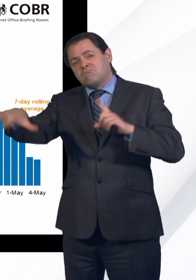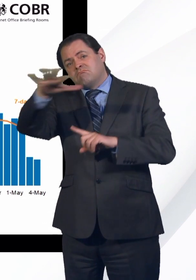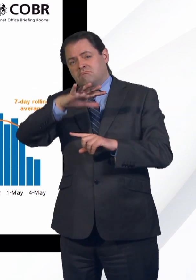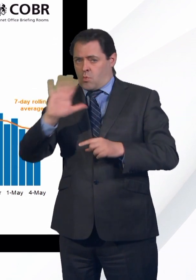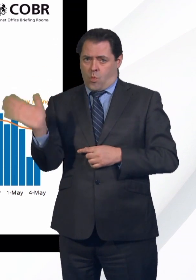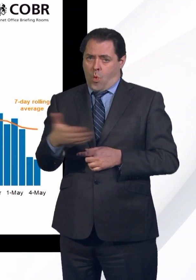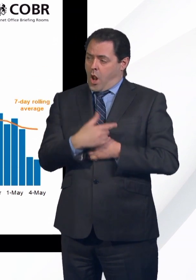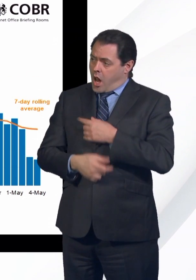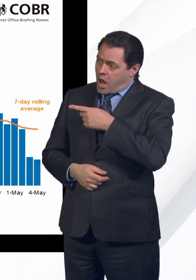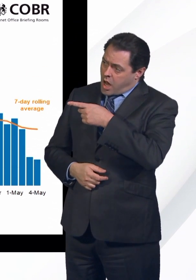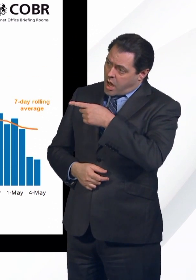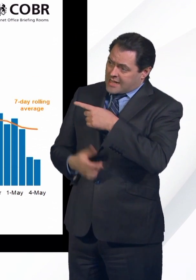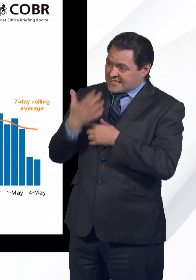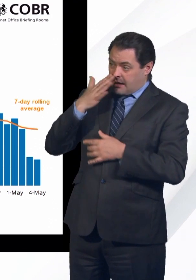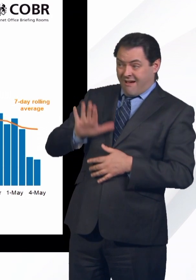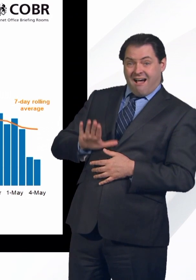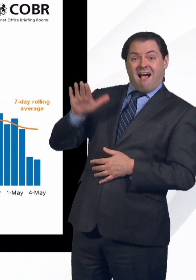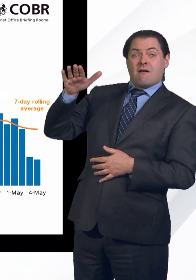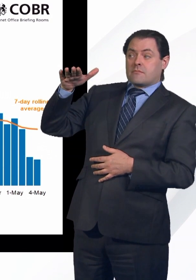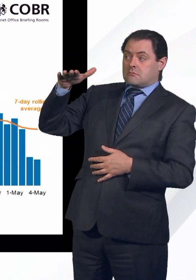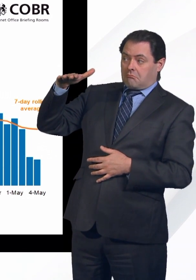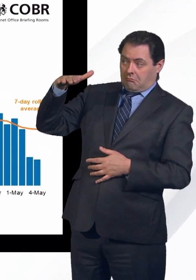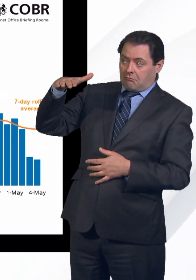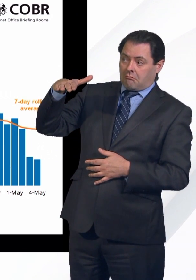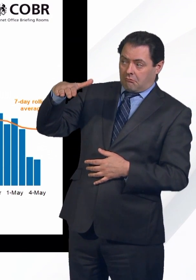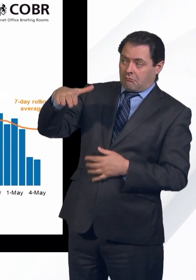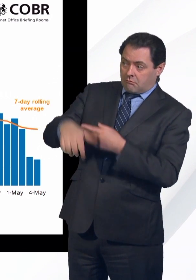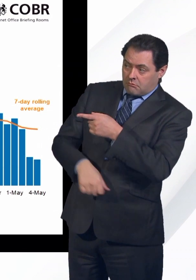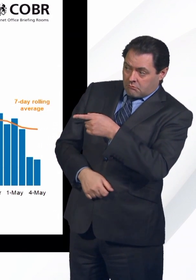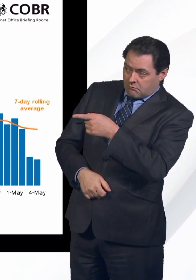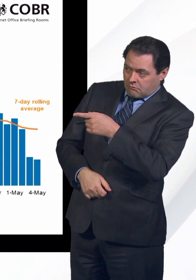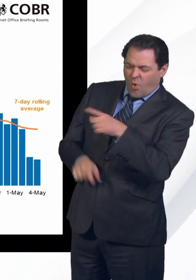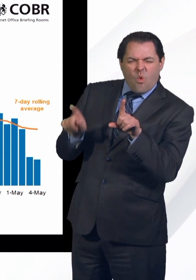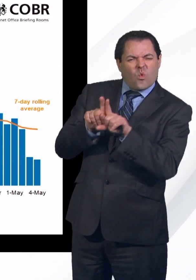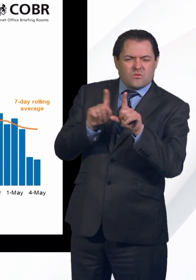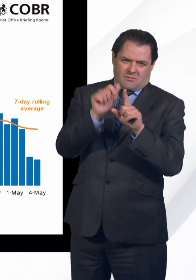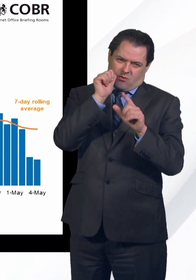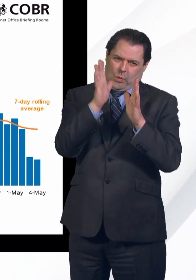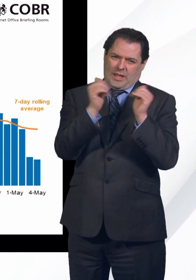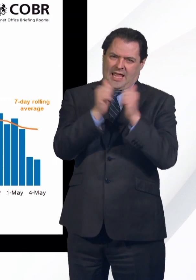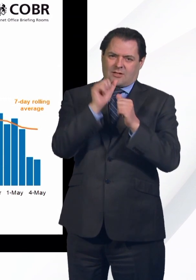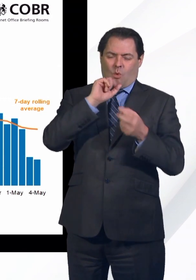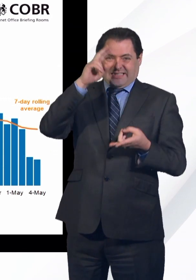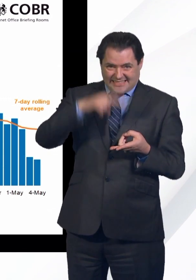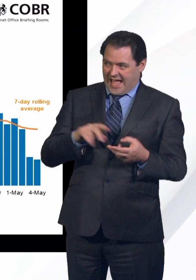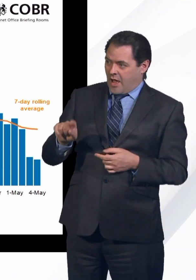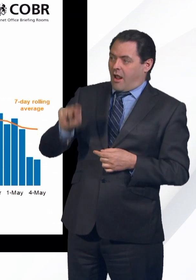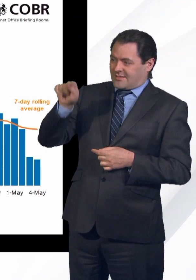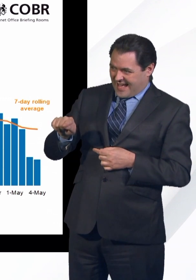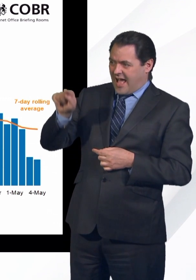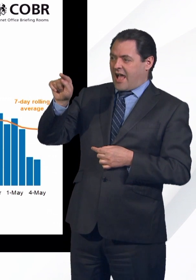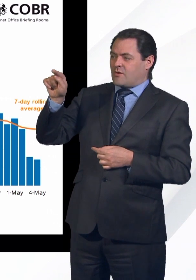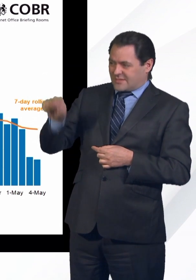but consistent decline. You will see the weekend effect very clearly, especially if you look at the